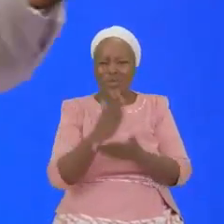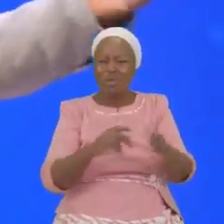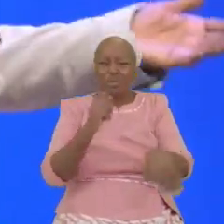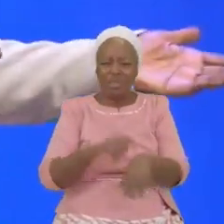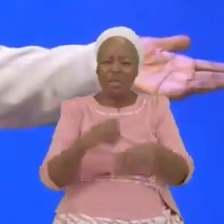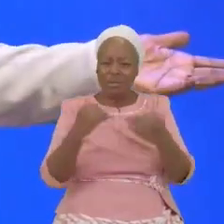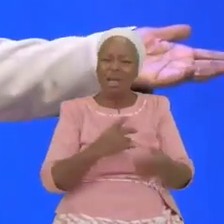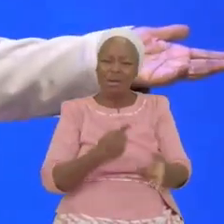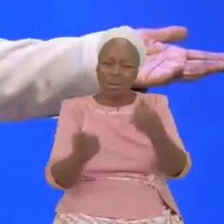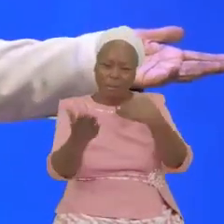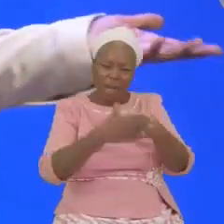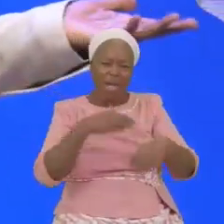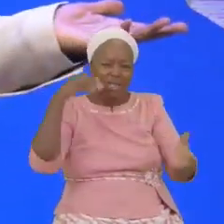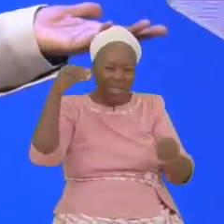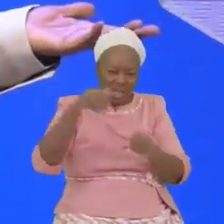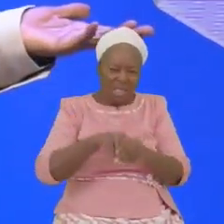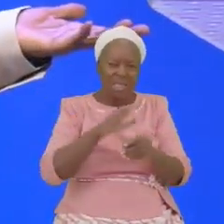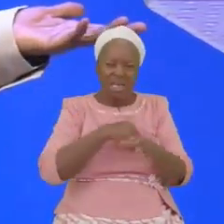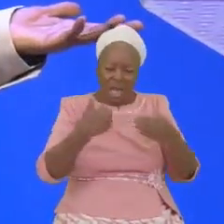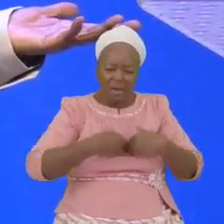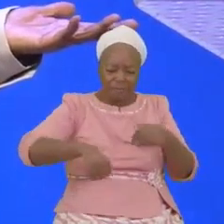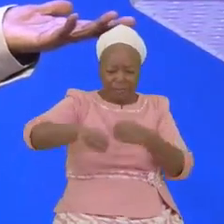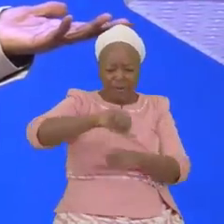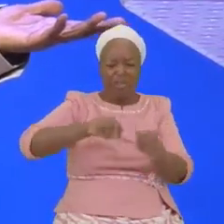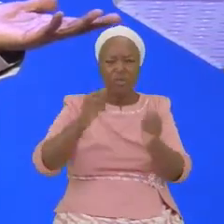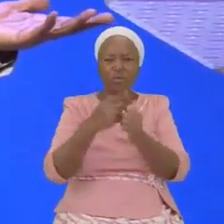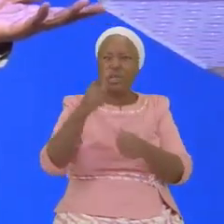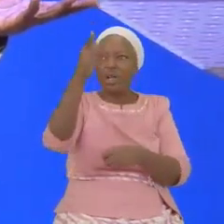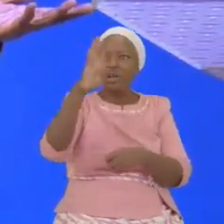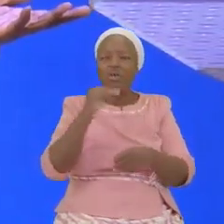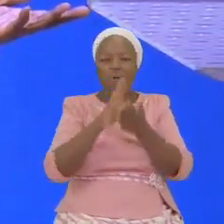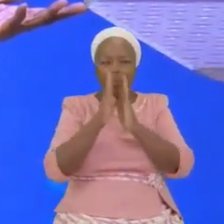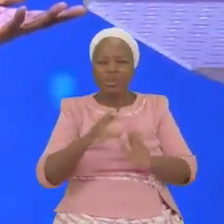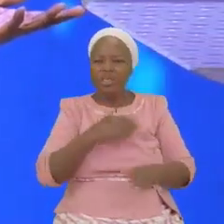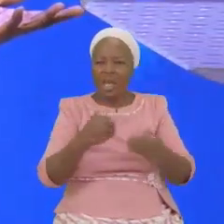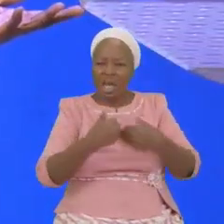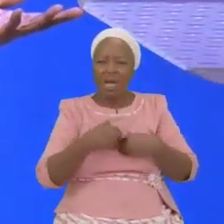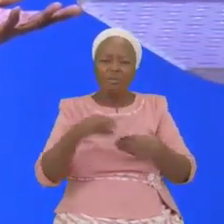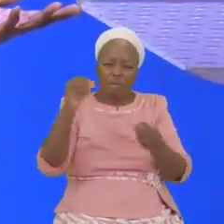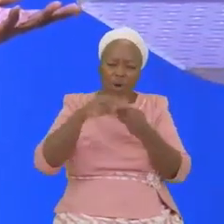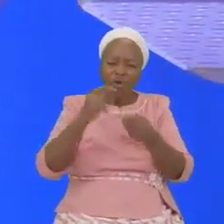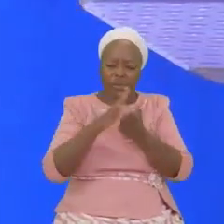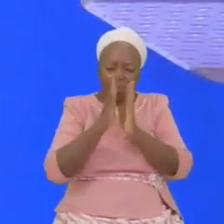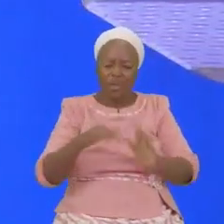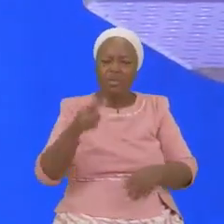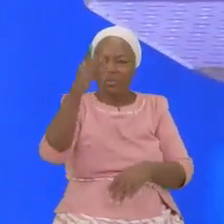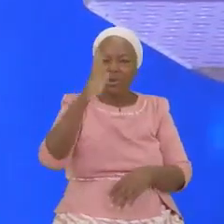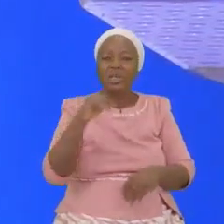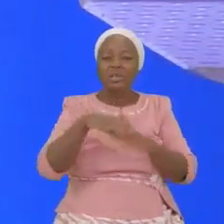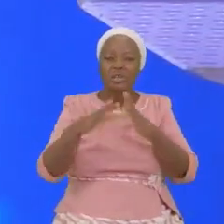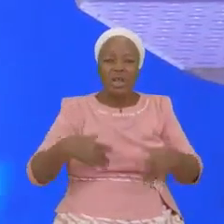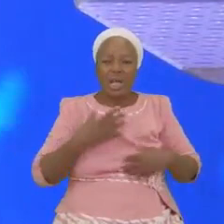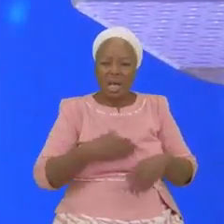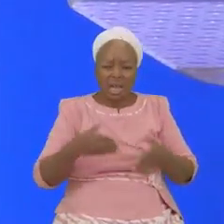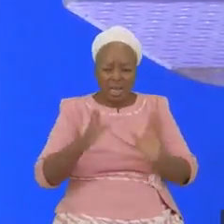and come back in and have fellowship with the God of peace and have more of the peace of God in your life, and let